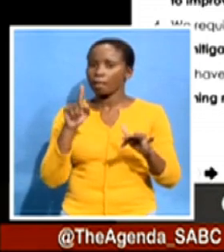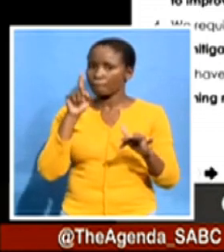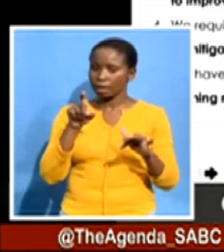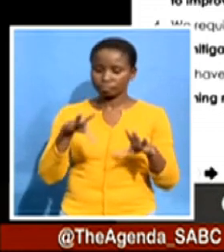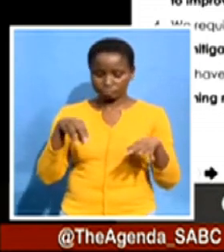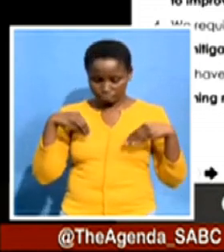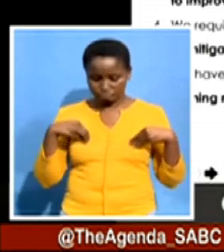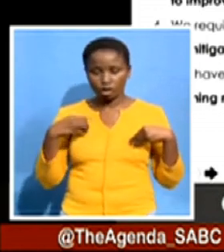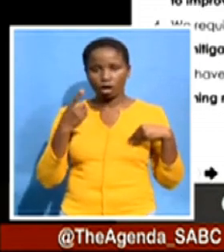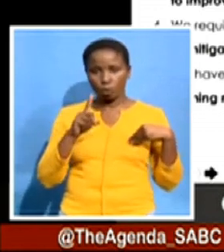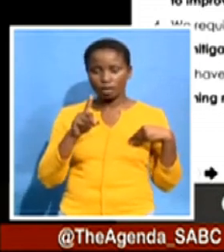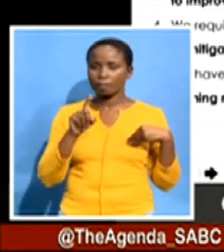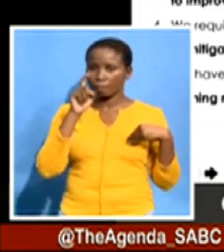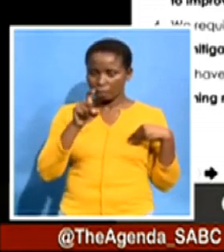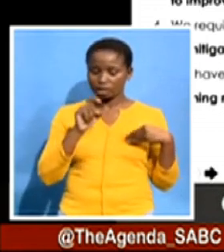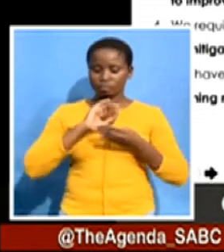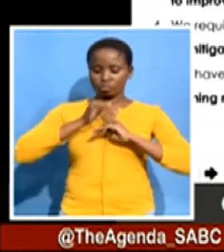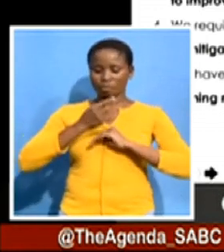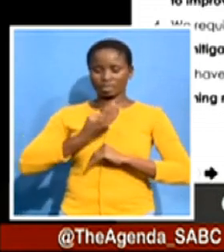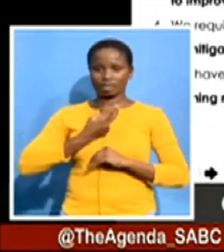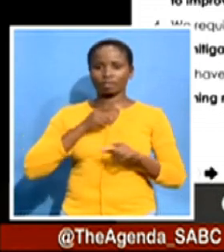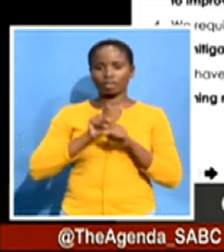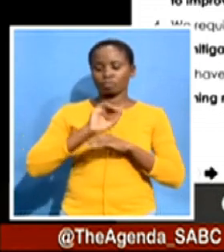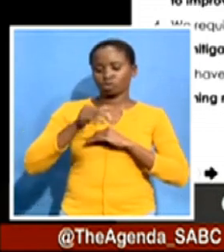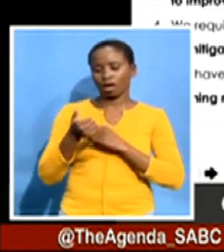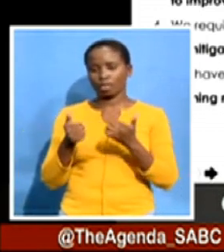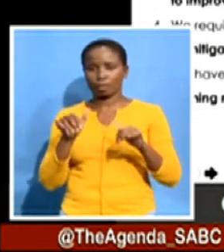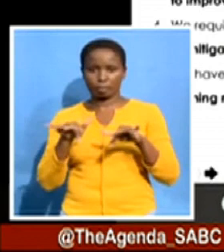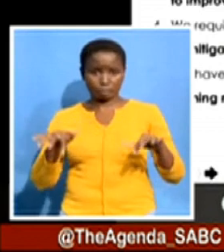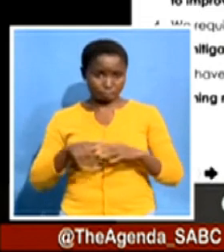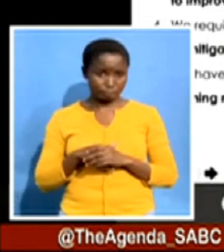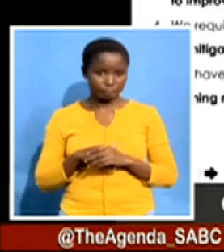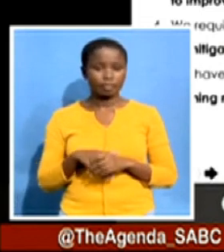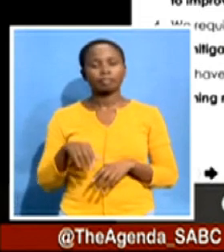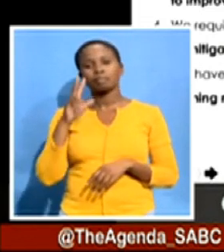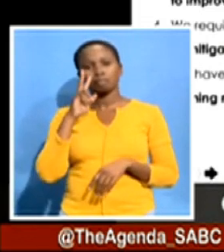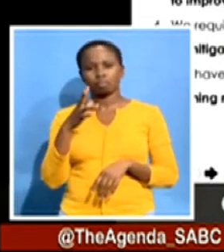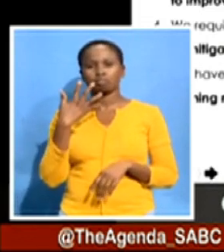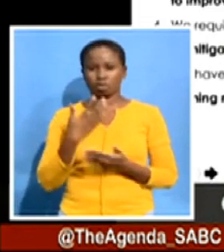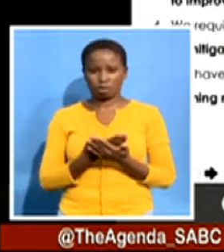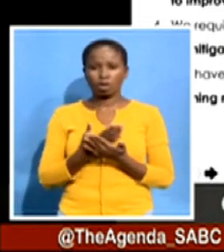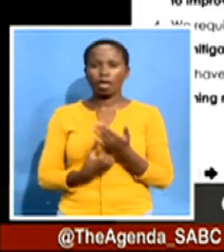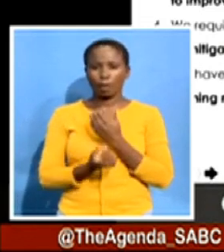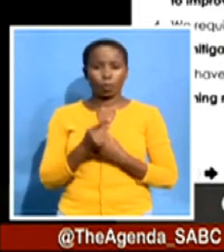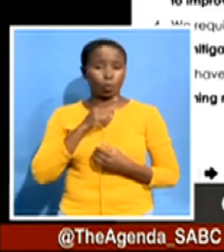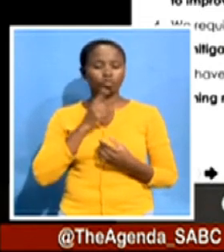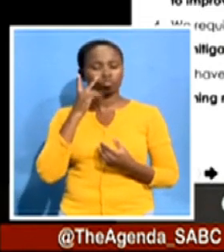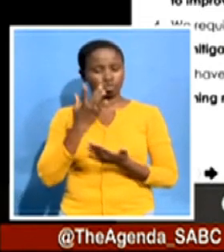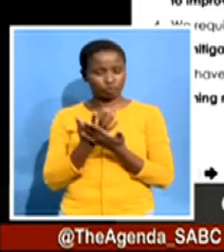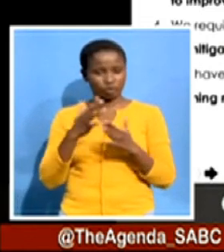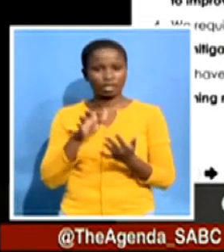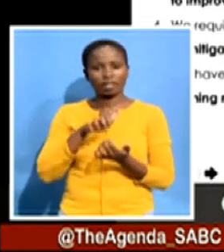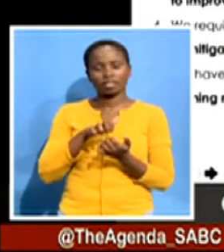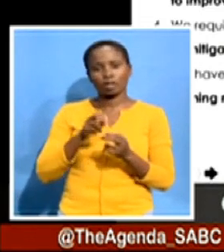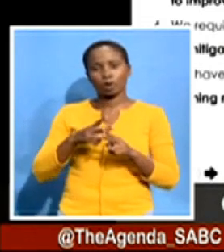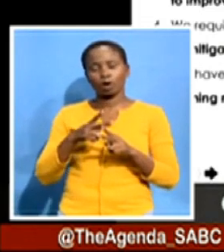themselves and others. We saw it could be done over Easter weekend. We wanted to continue for the next at